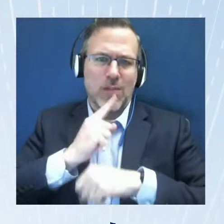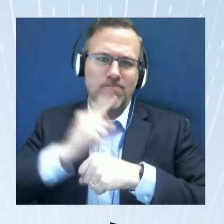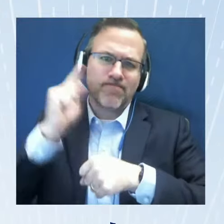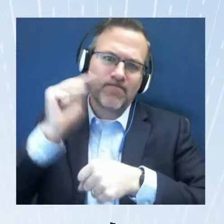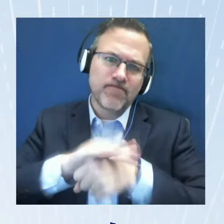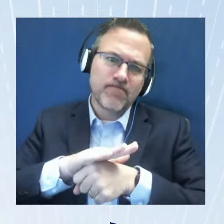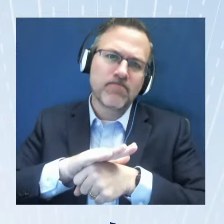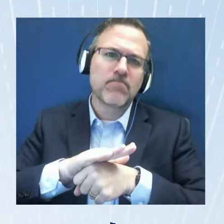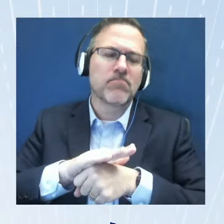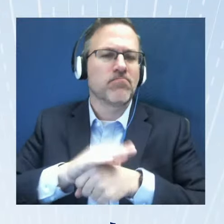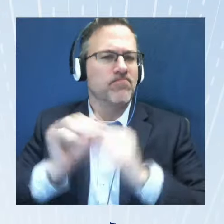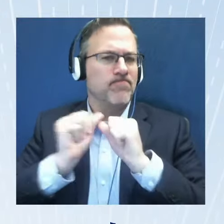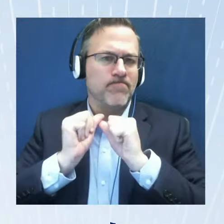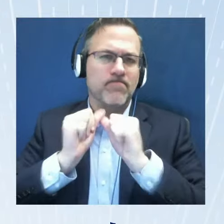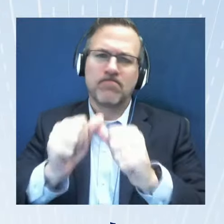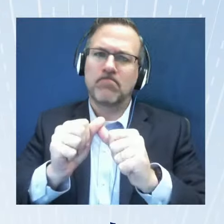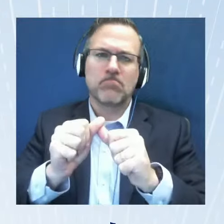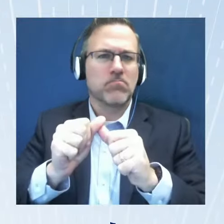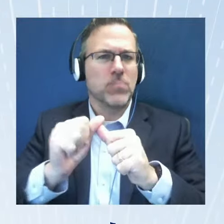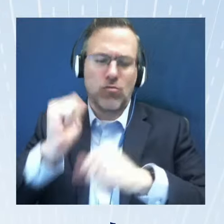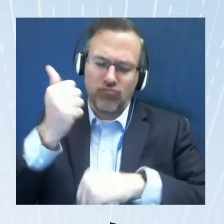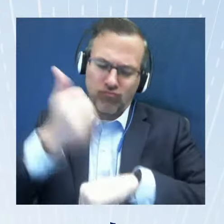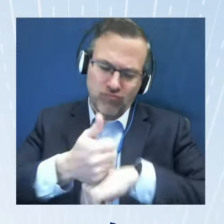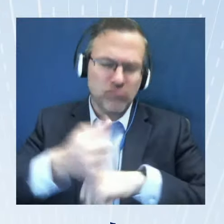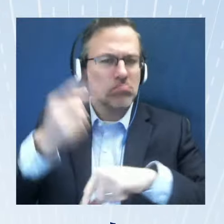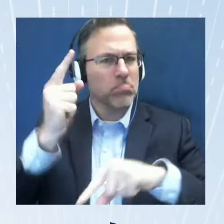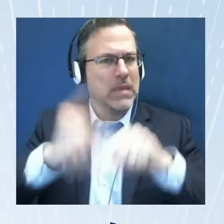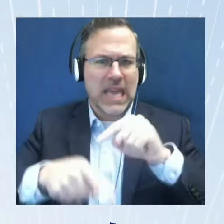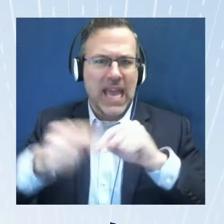as somebody doesn't revoke the rule.